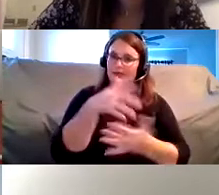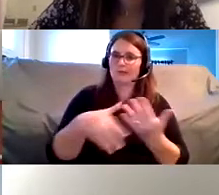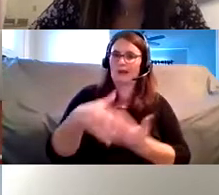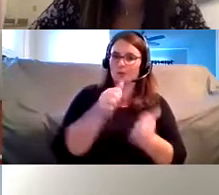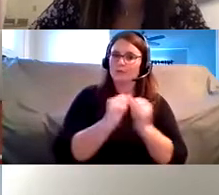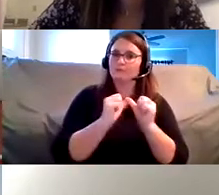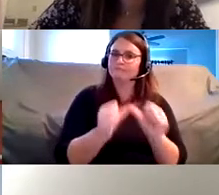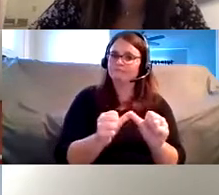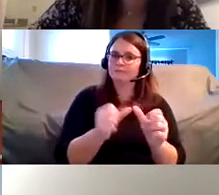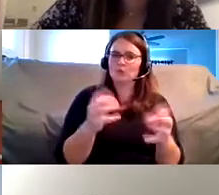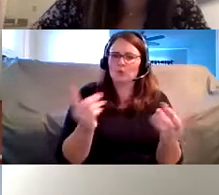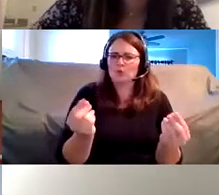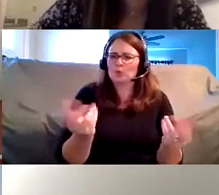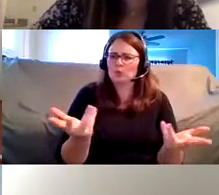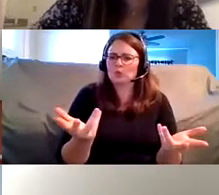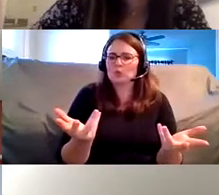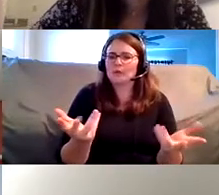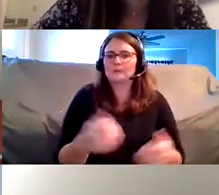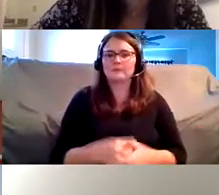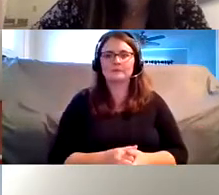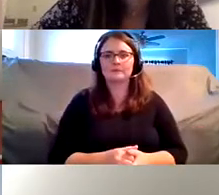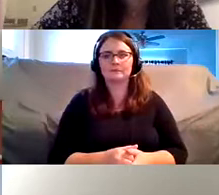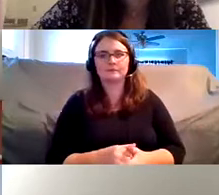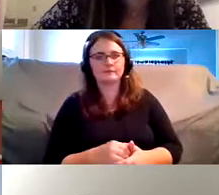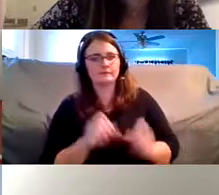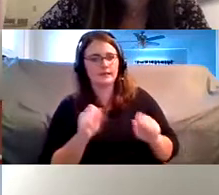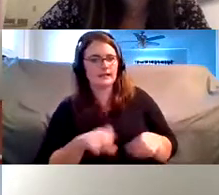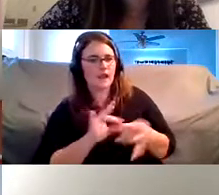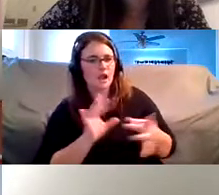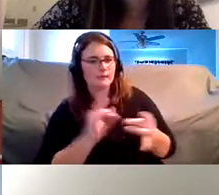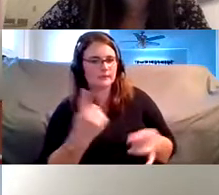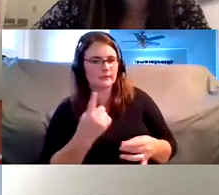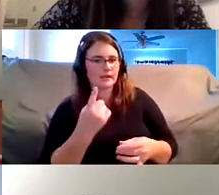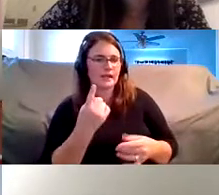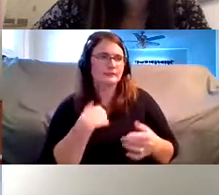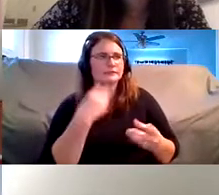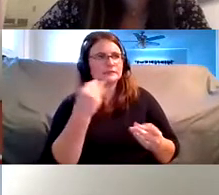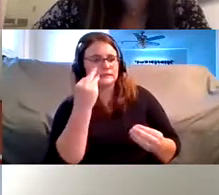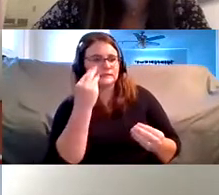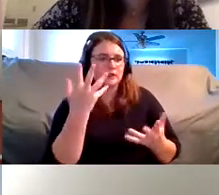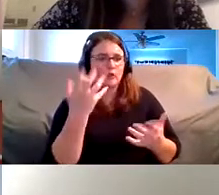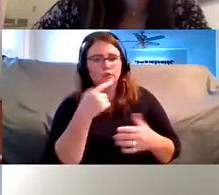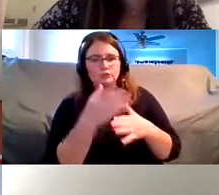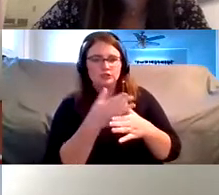Can I comment something? And I was even thinking if I was going to share that or not,